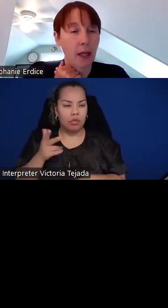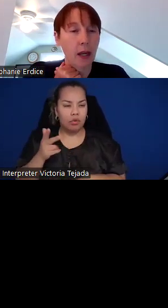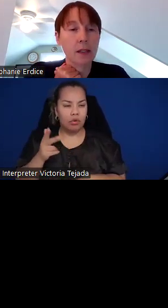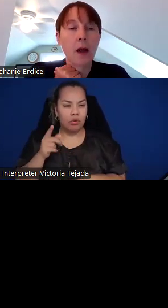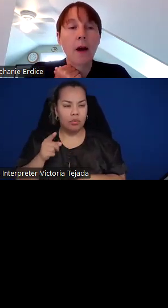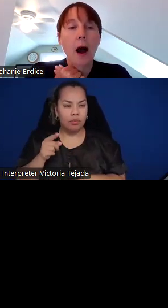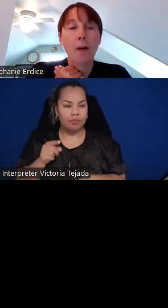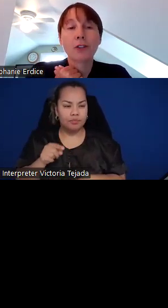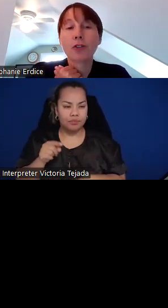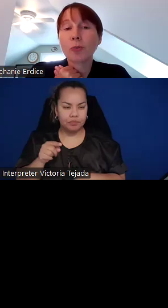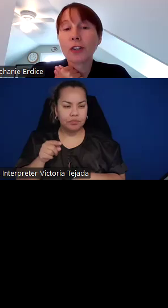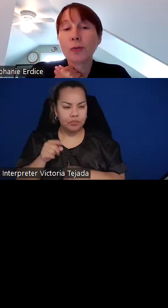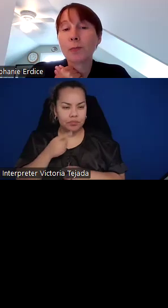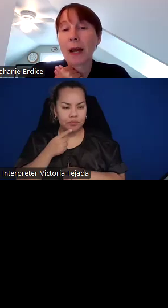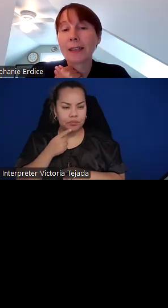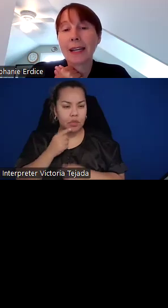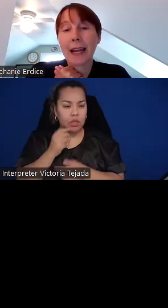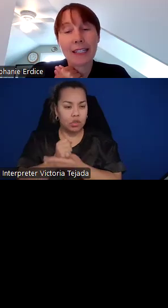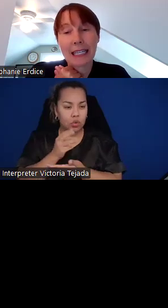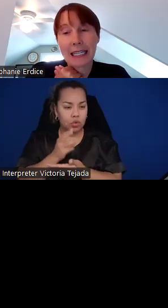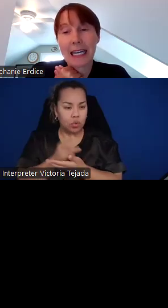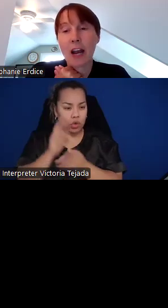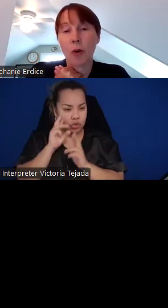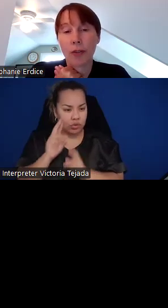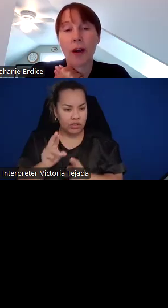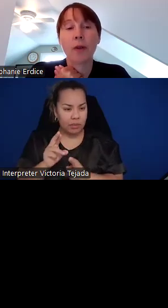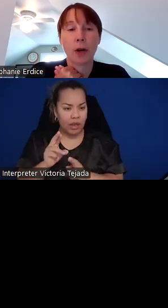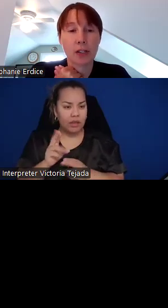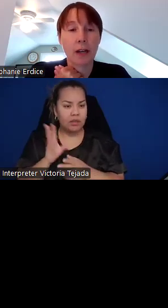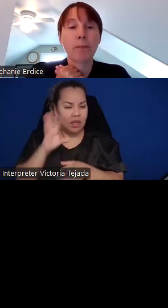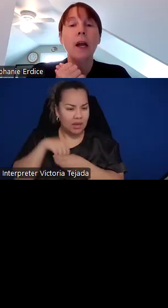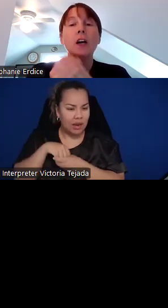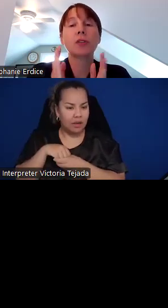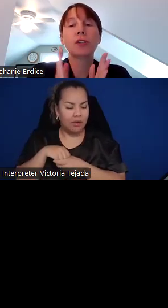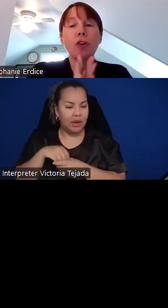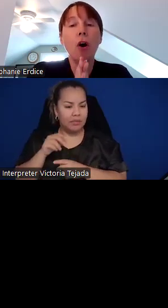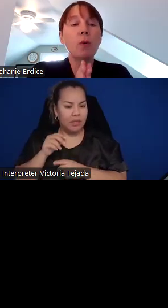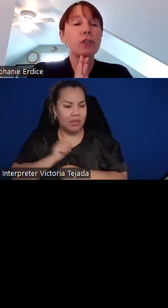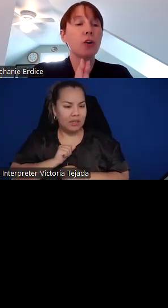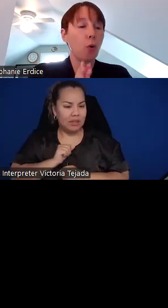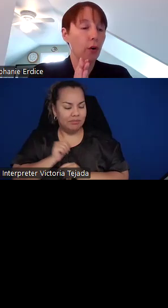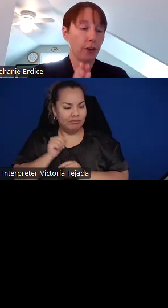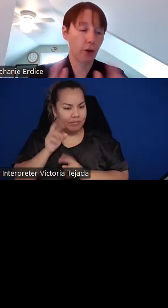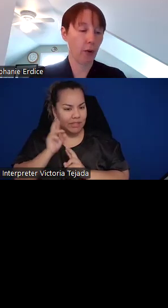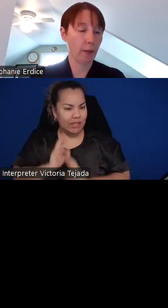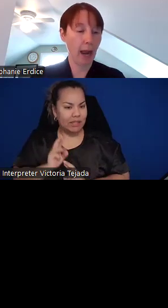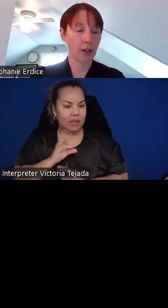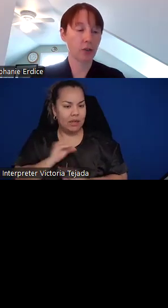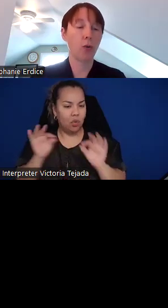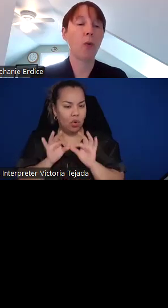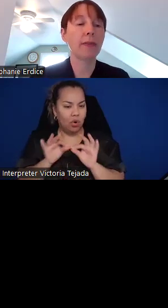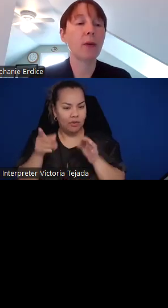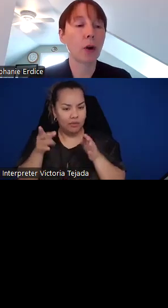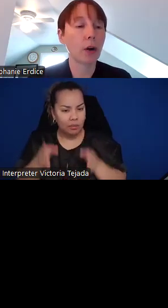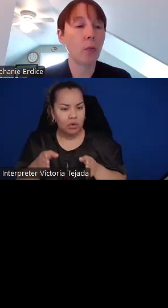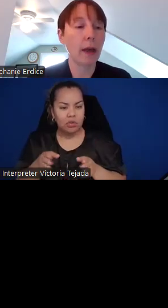as advocates. Social workers respect the inherent dignity and worth of the person. So this is always the core that you're going back